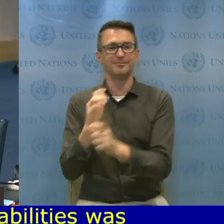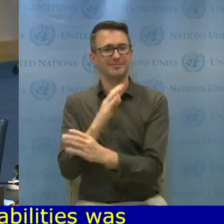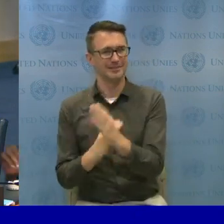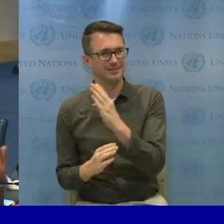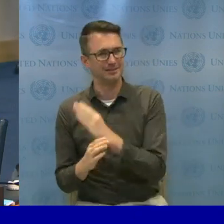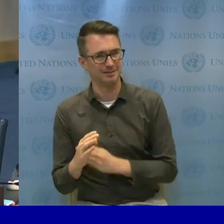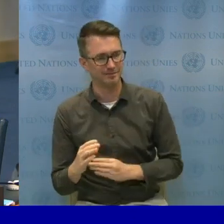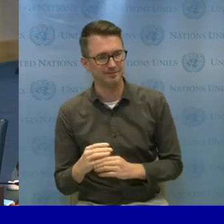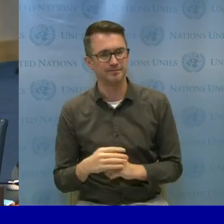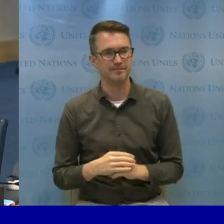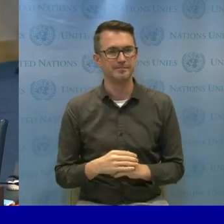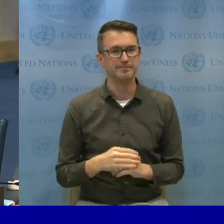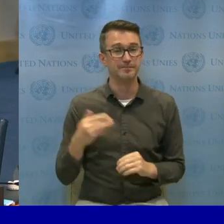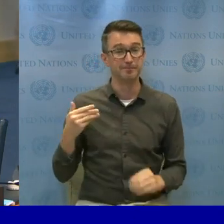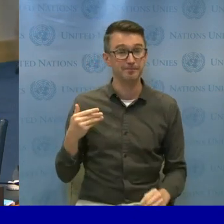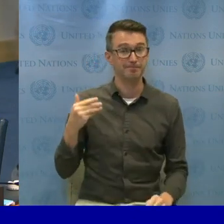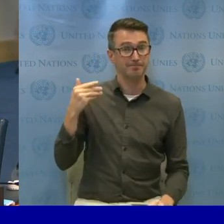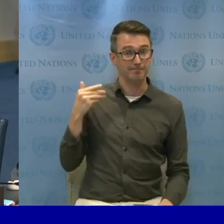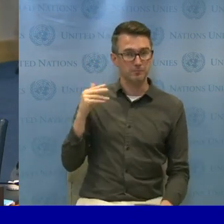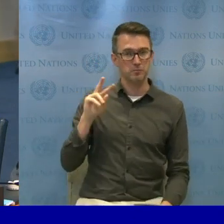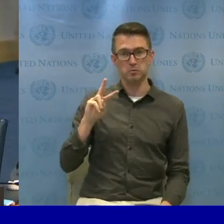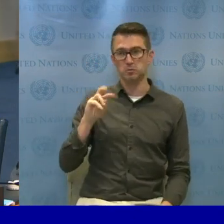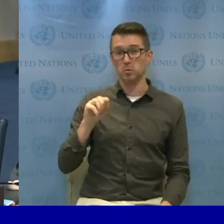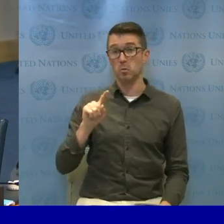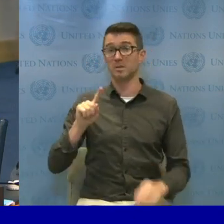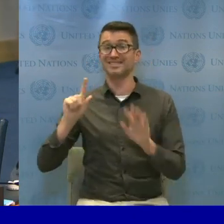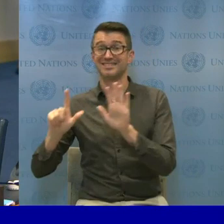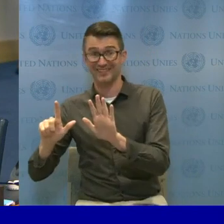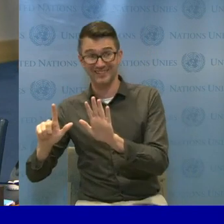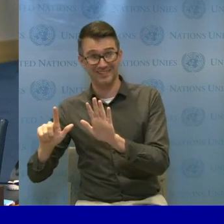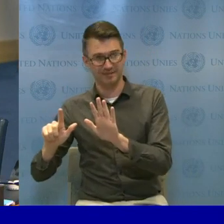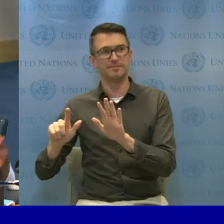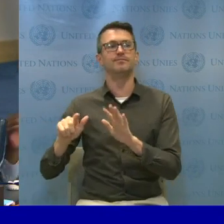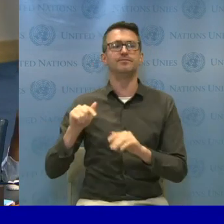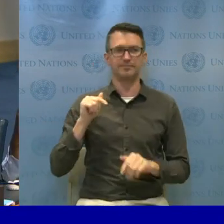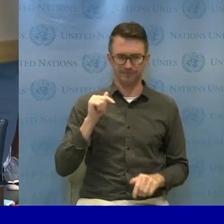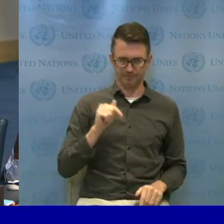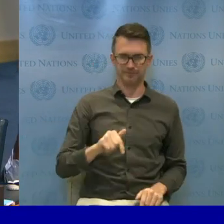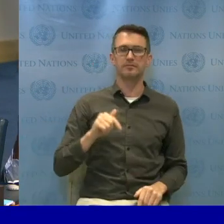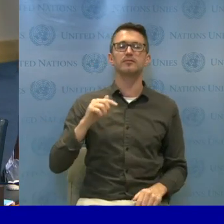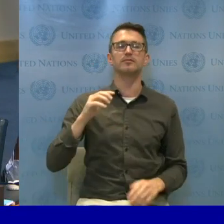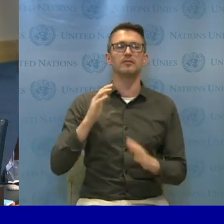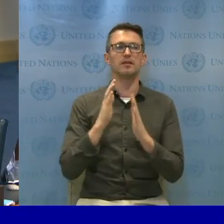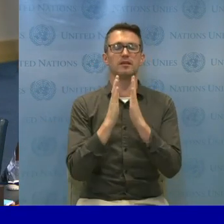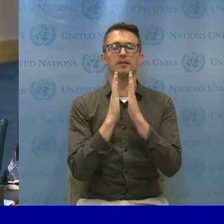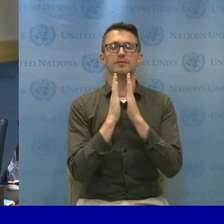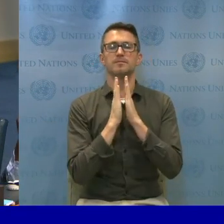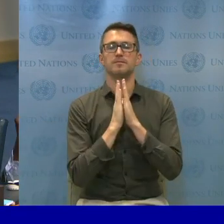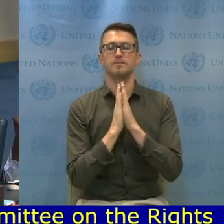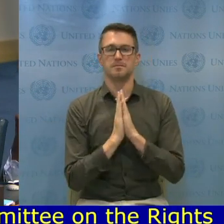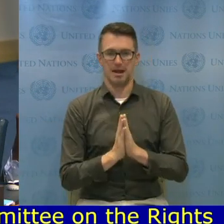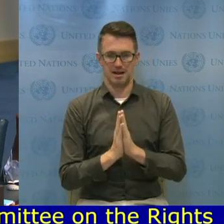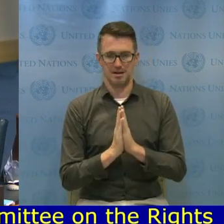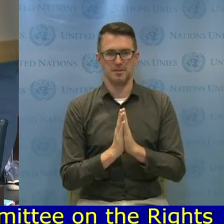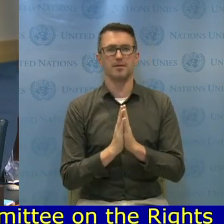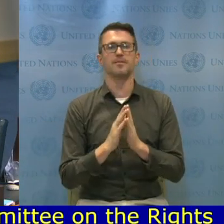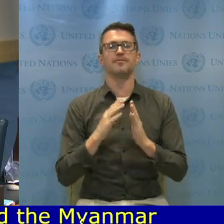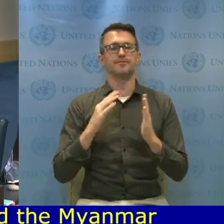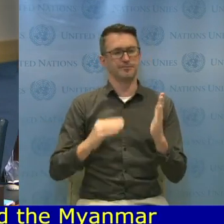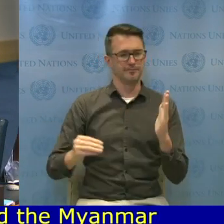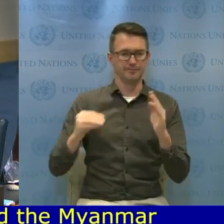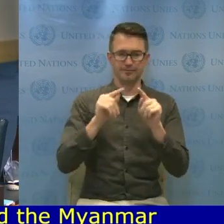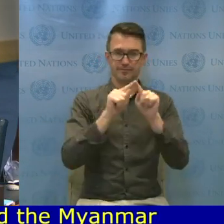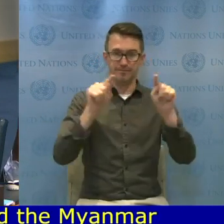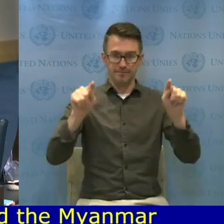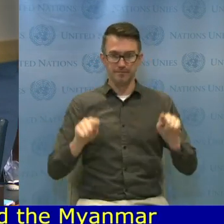Myanmar Federation of Persons with Disabilities were established. Myanmar is also actively taking part in the activities of regional